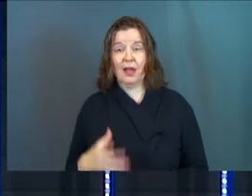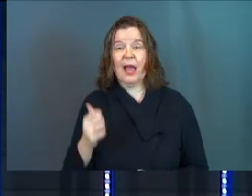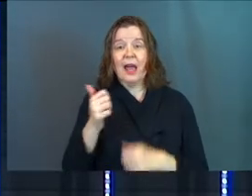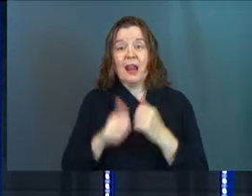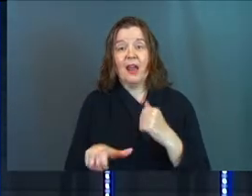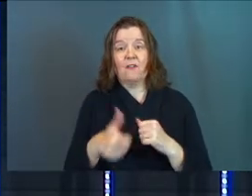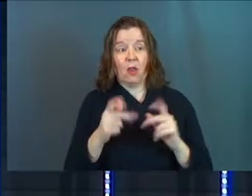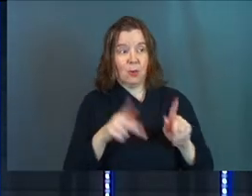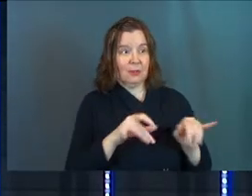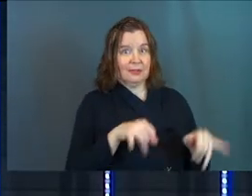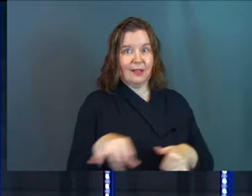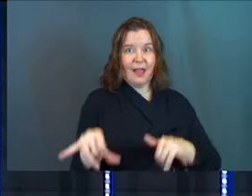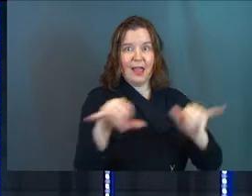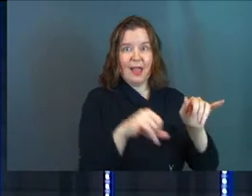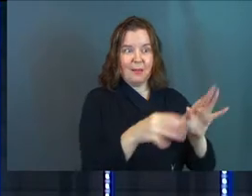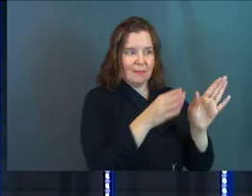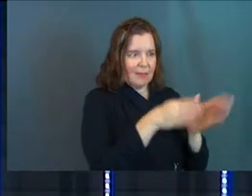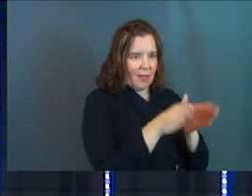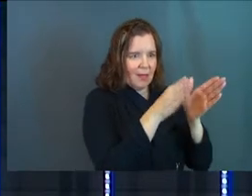And every other person.